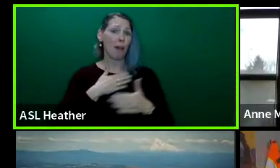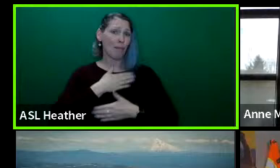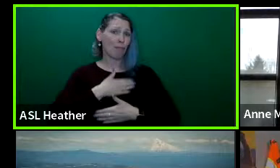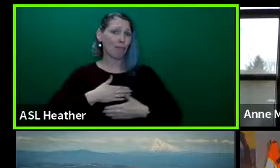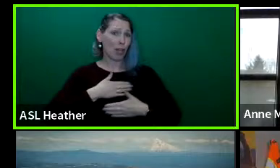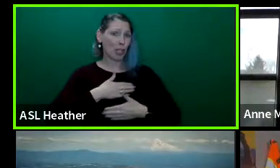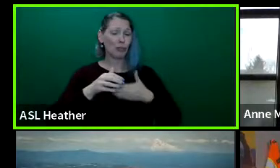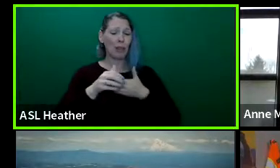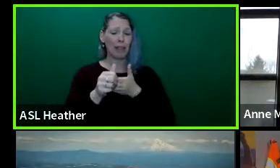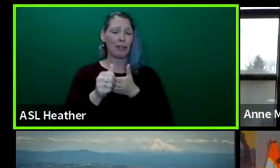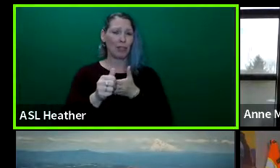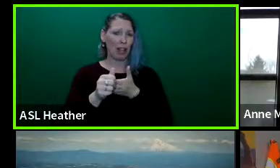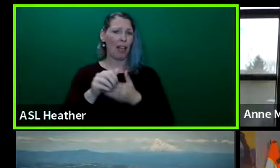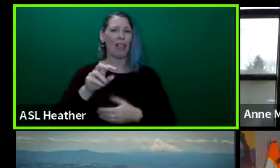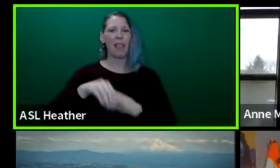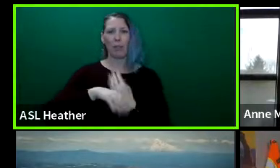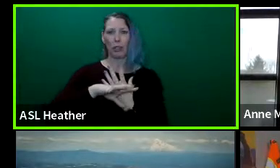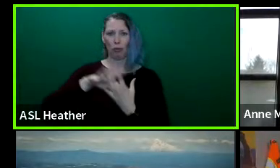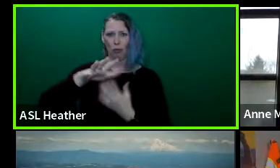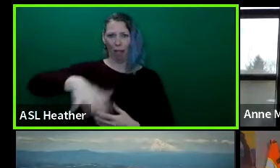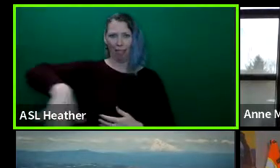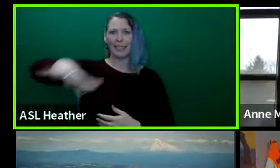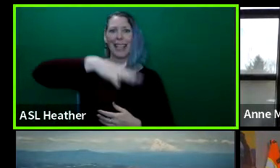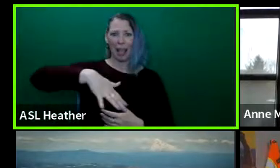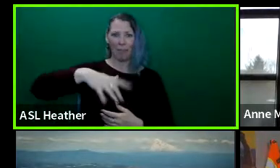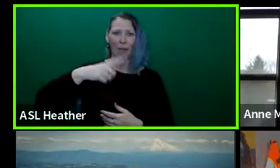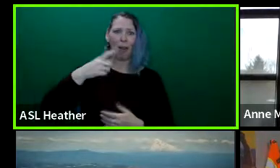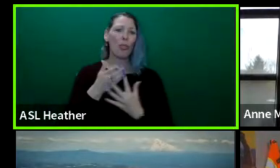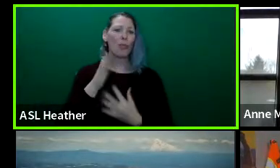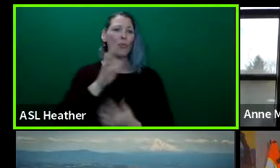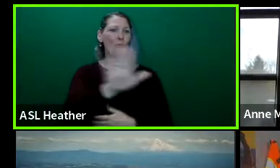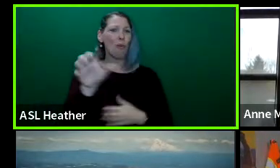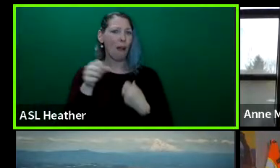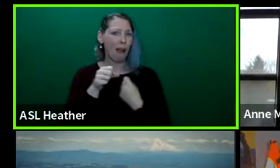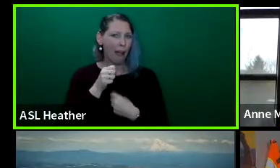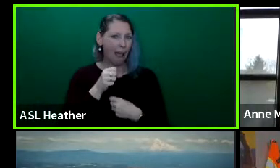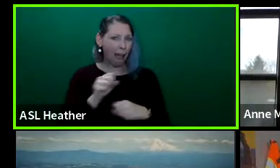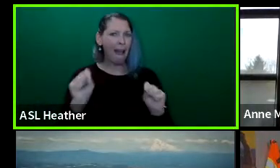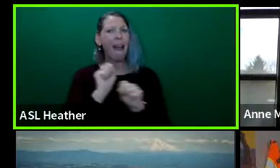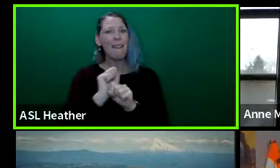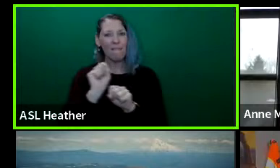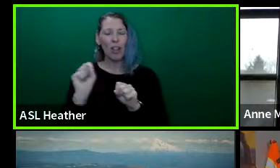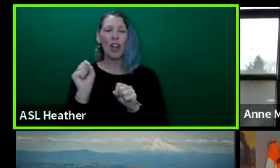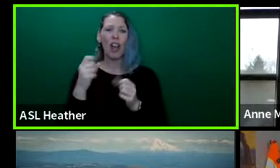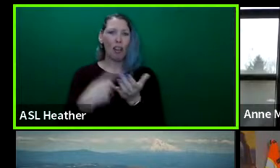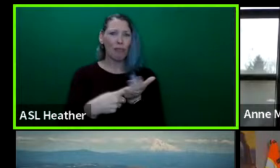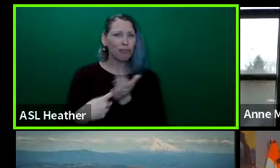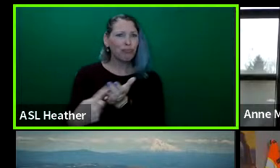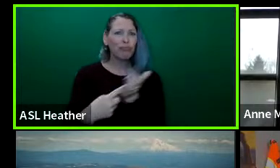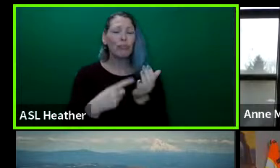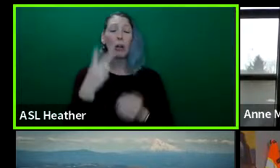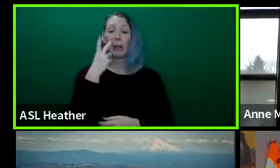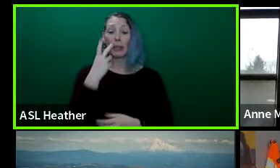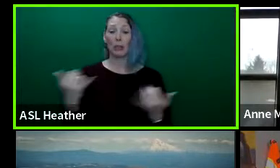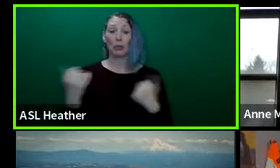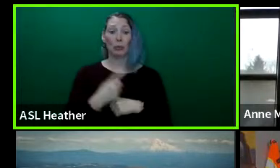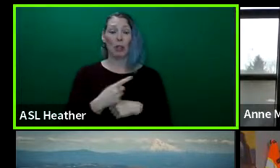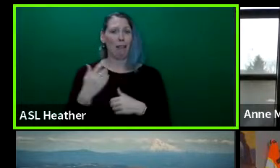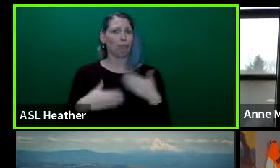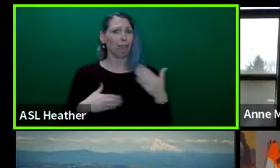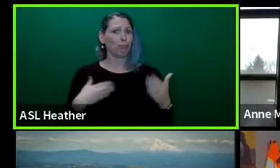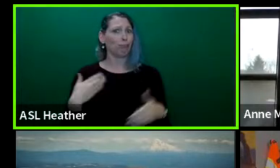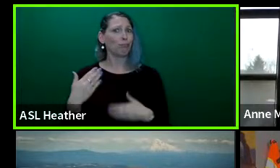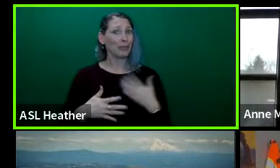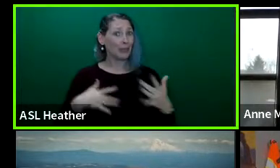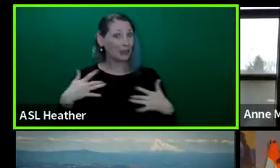the leadership around the virtual table through all your efforts and deliberations. We find ourselves today moving forward, which